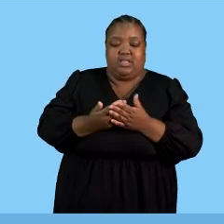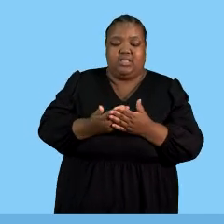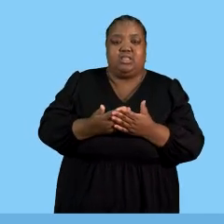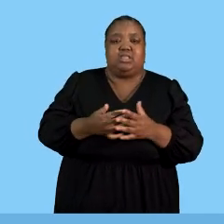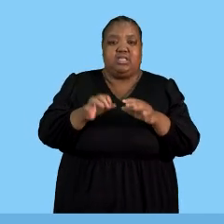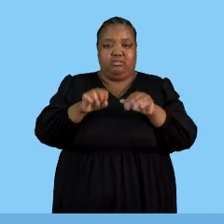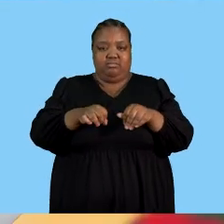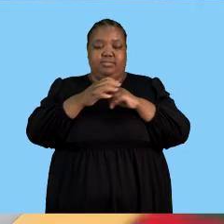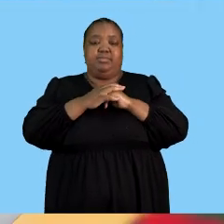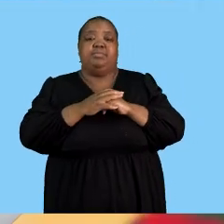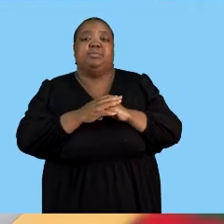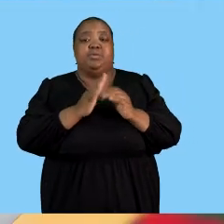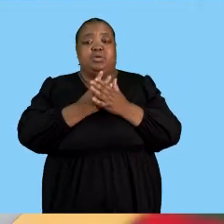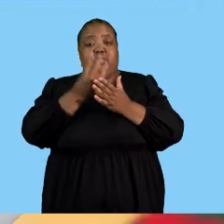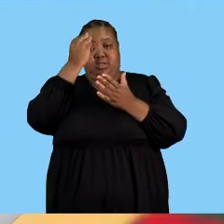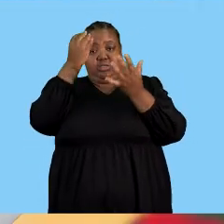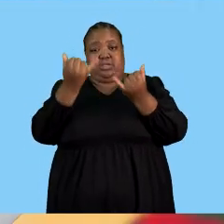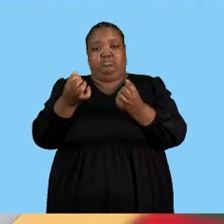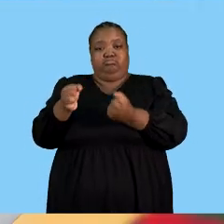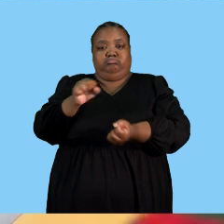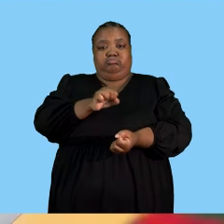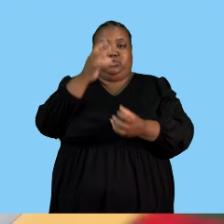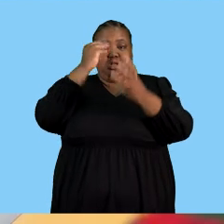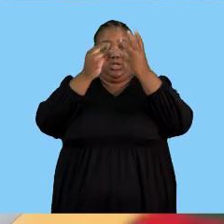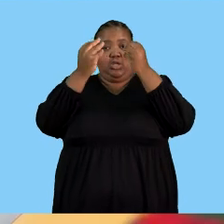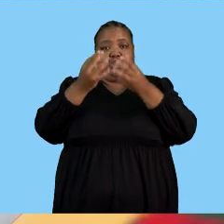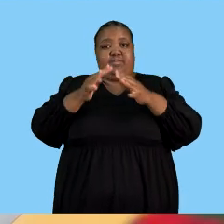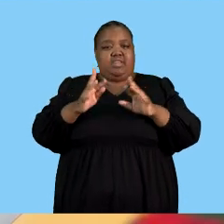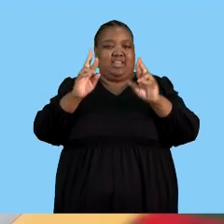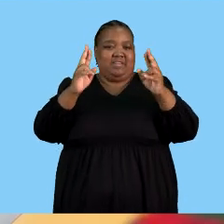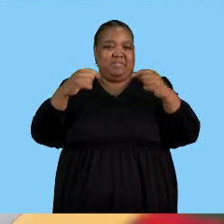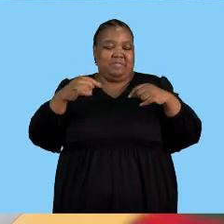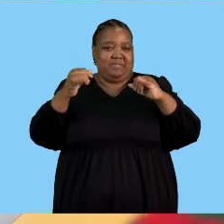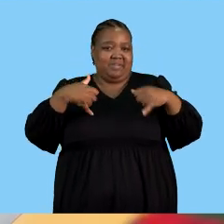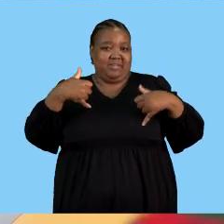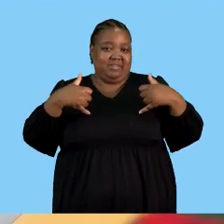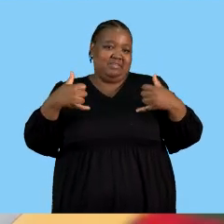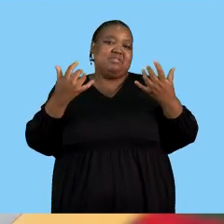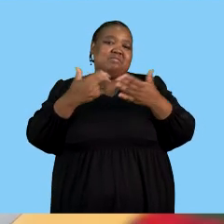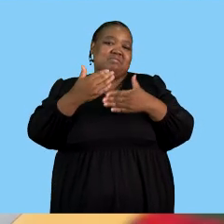means. So, learners, we have come to the end of our lesson.